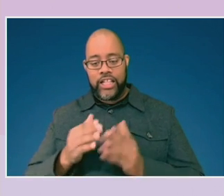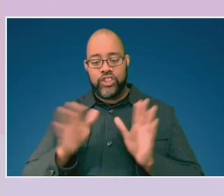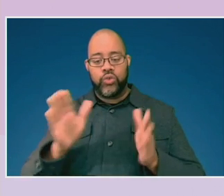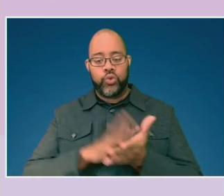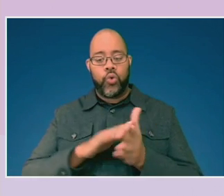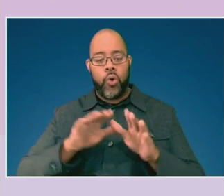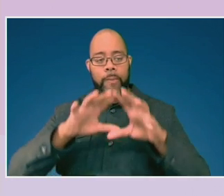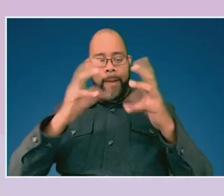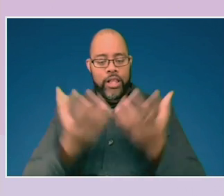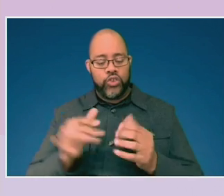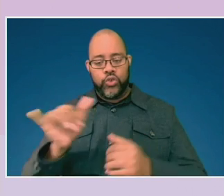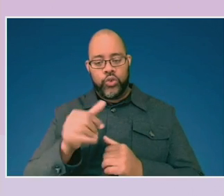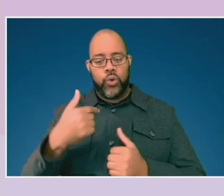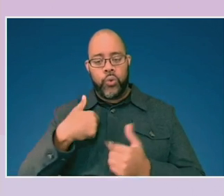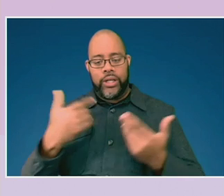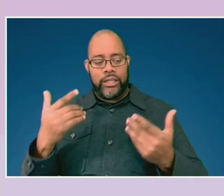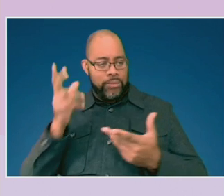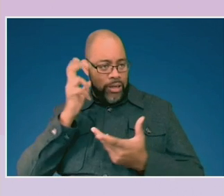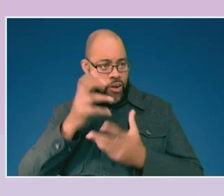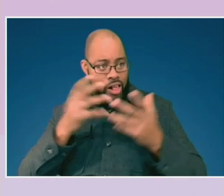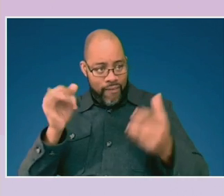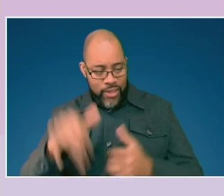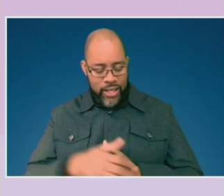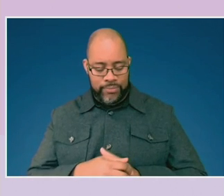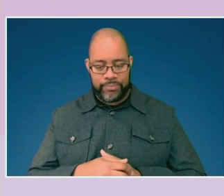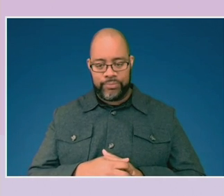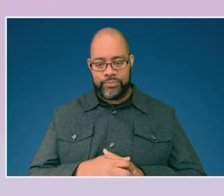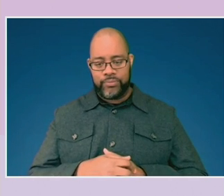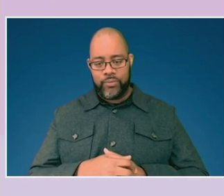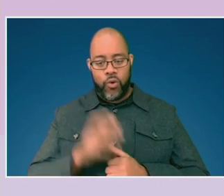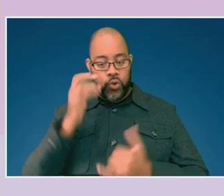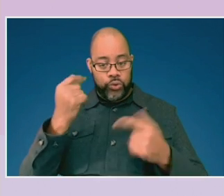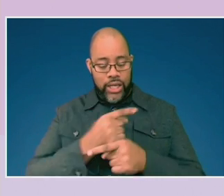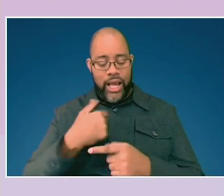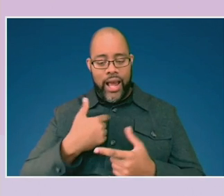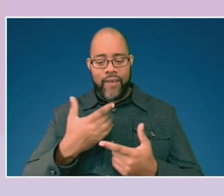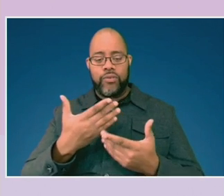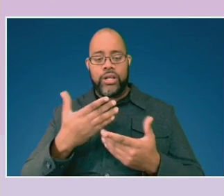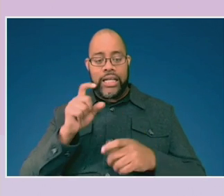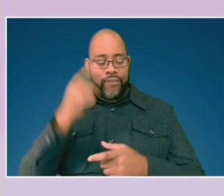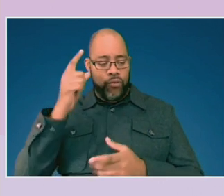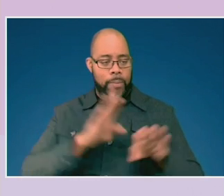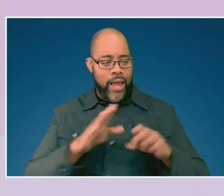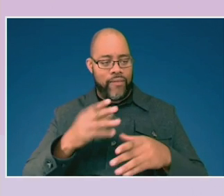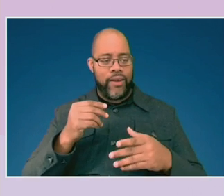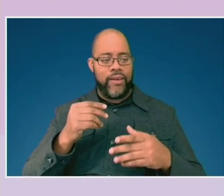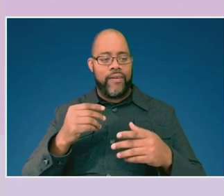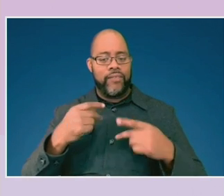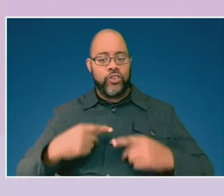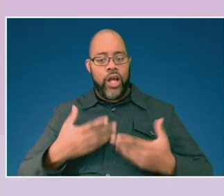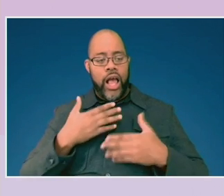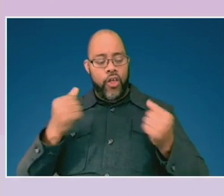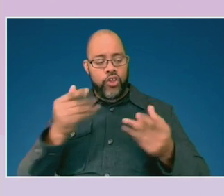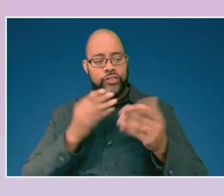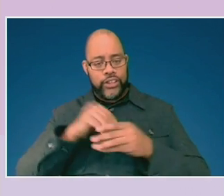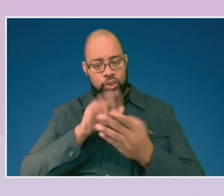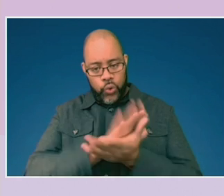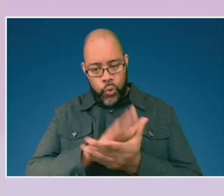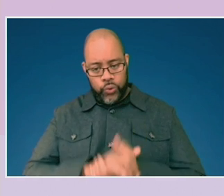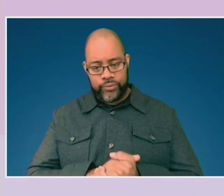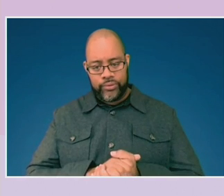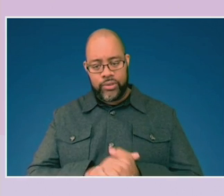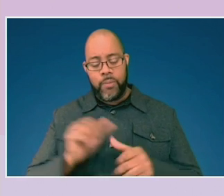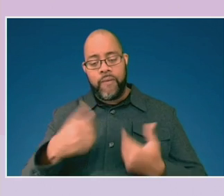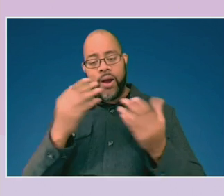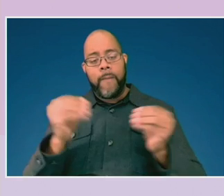well, as we've been hearing. As we've heard today, there is a great need for behavioral and physical health services in schools. Providing